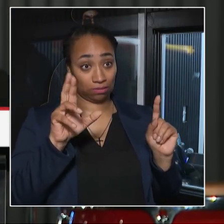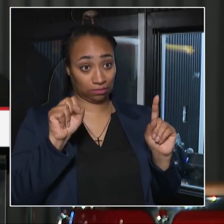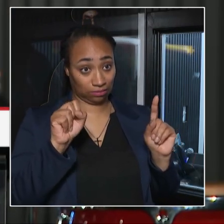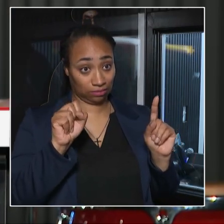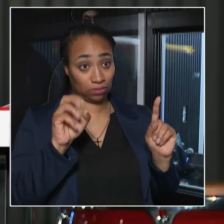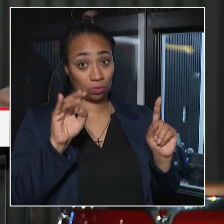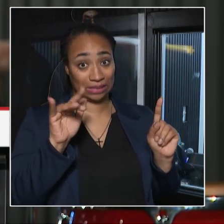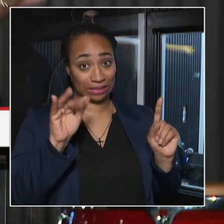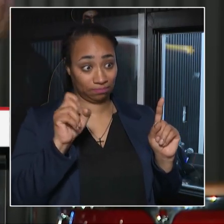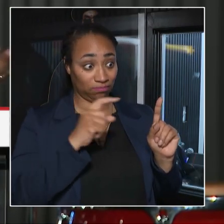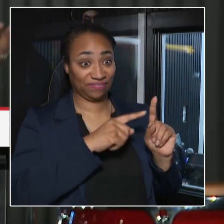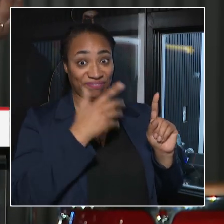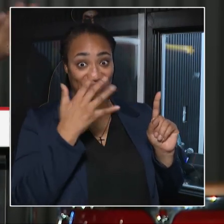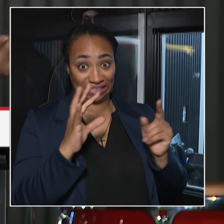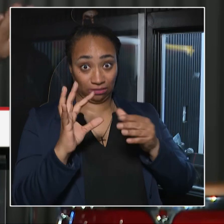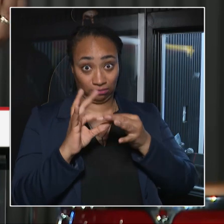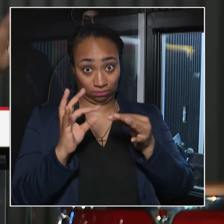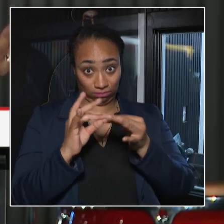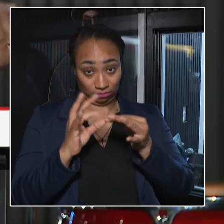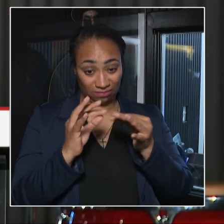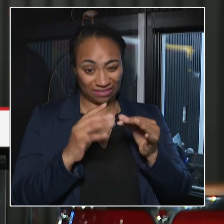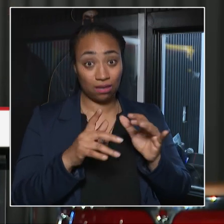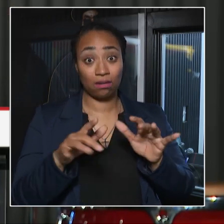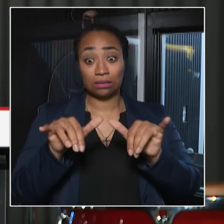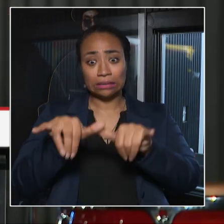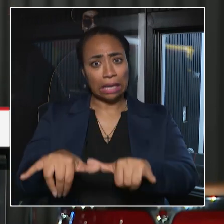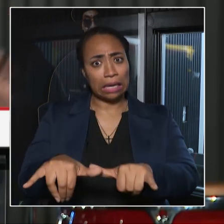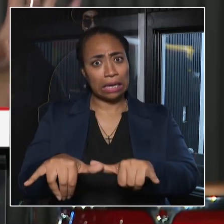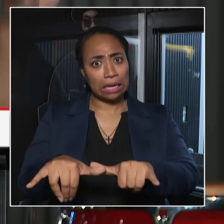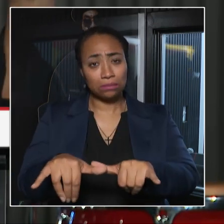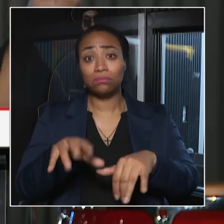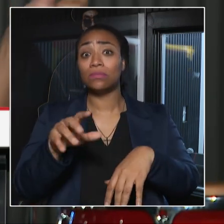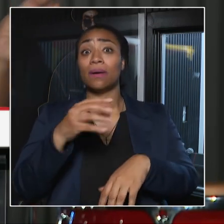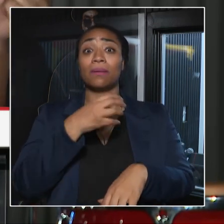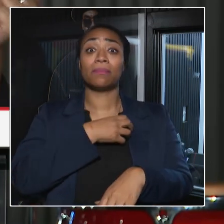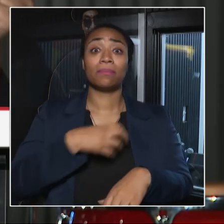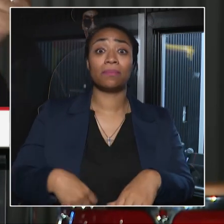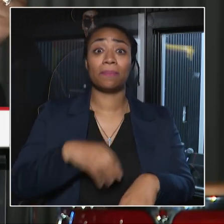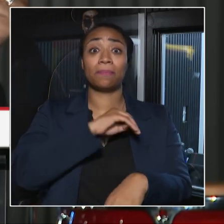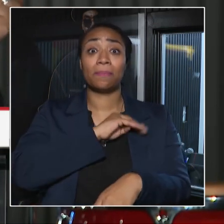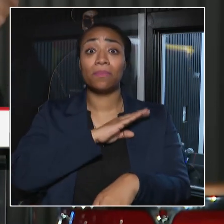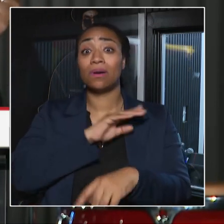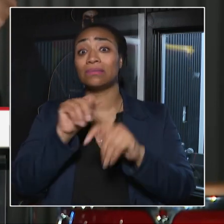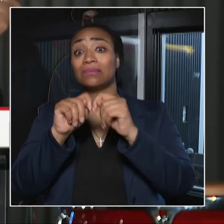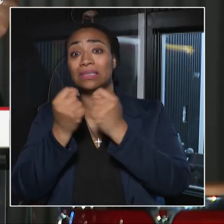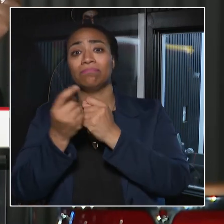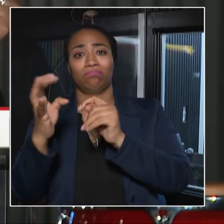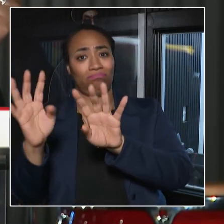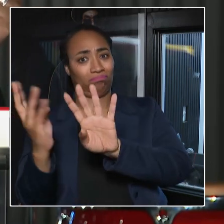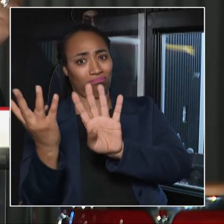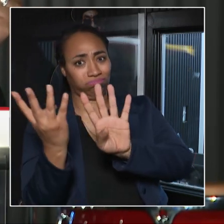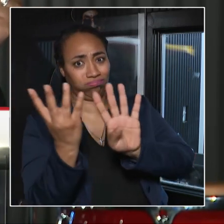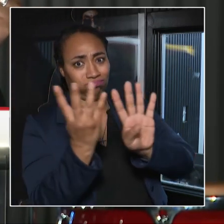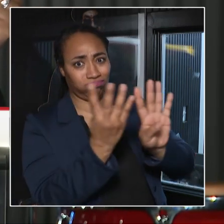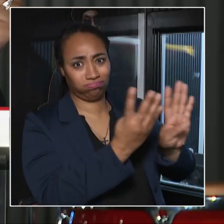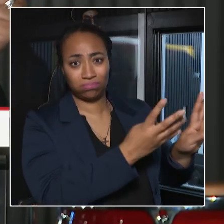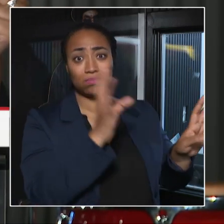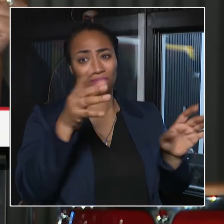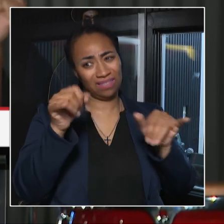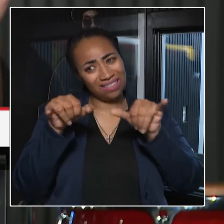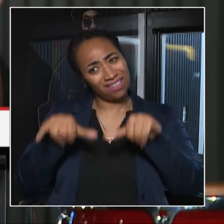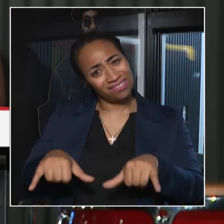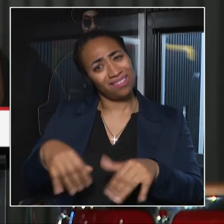remain seated. We're going to move the mayor and her team, and then you all are going to party a little bit with the Experience Band and Show,